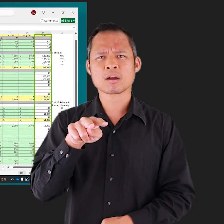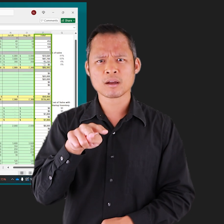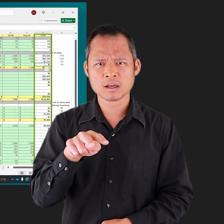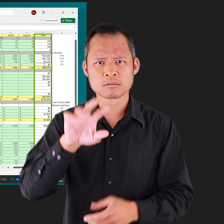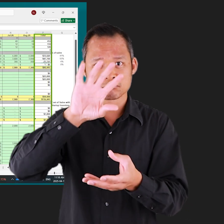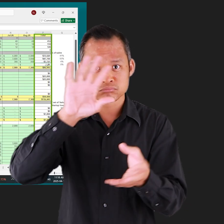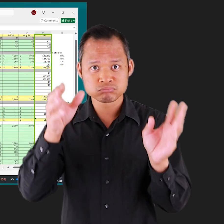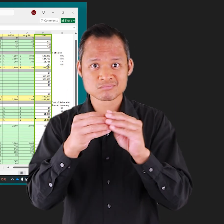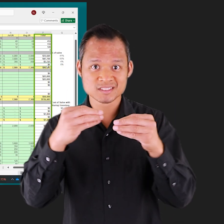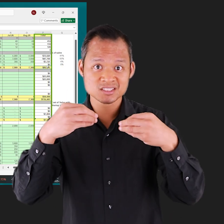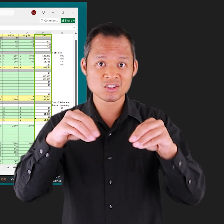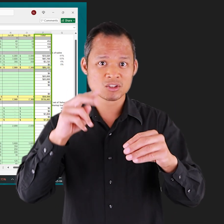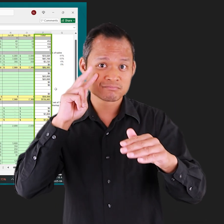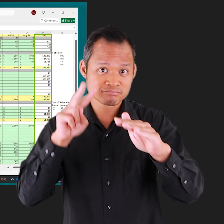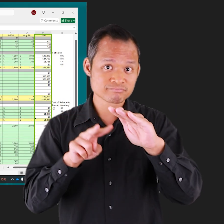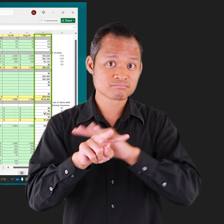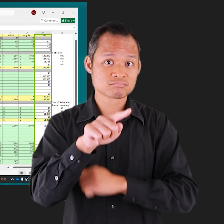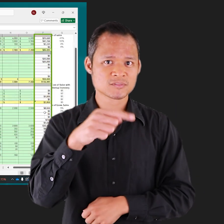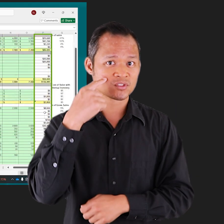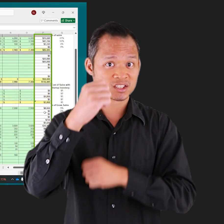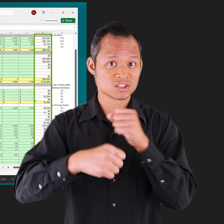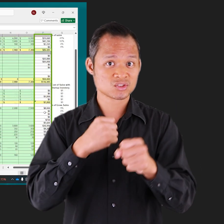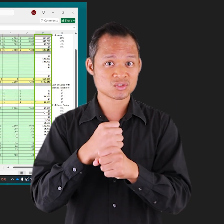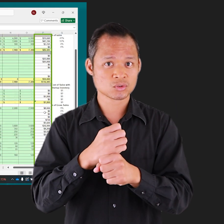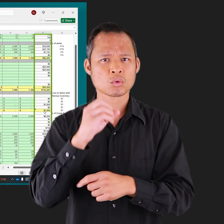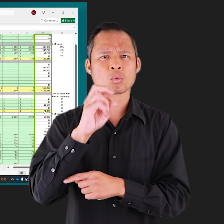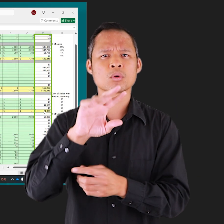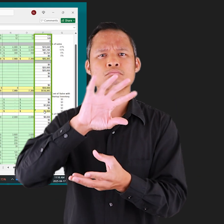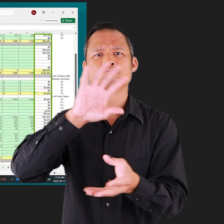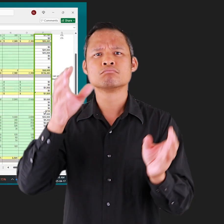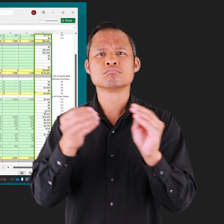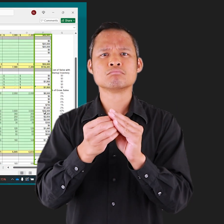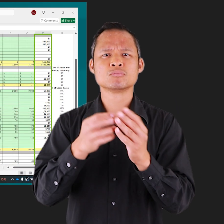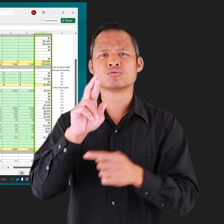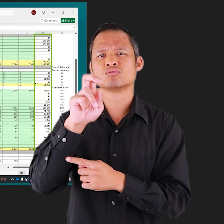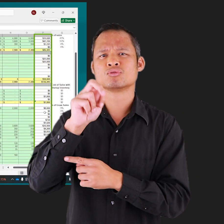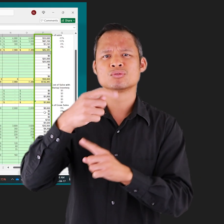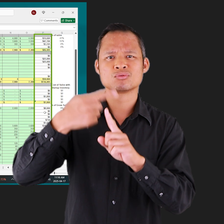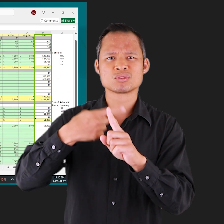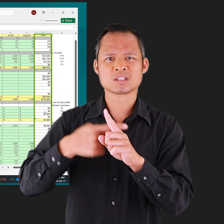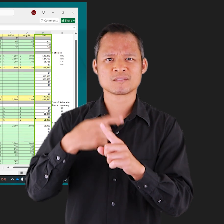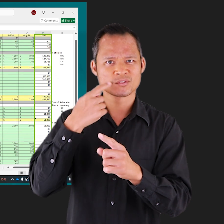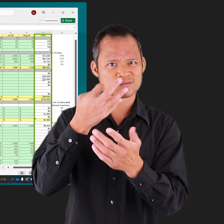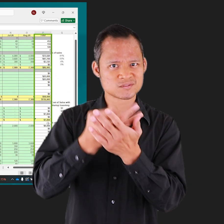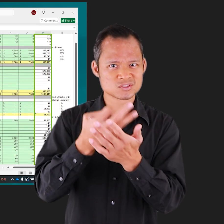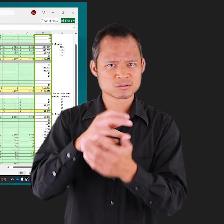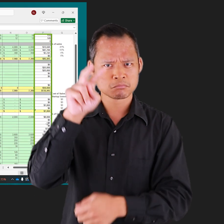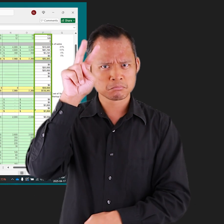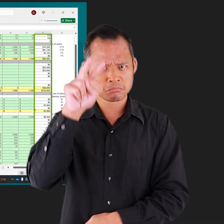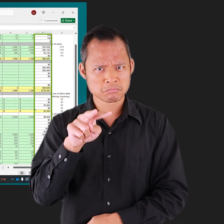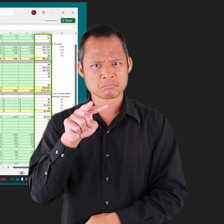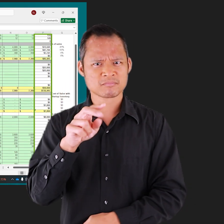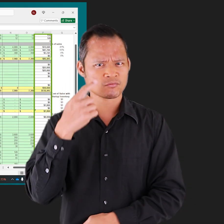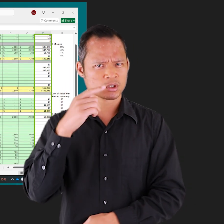right. For example, it will total up your total sales you're projecting for the year or the total rent. This allows you to